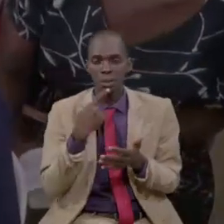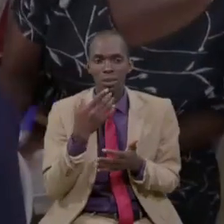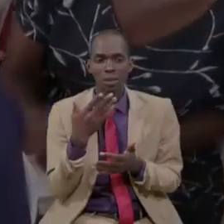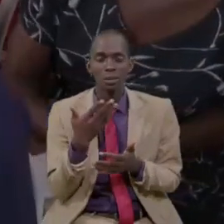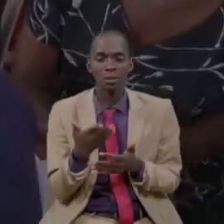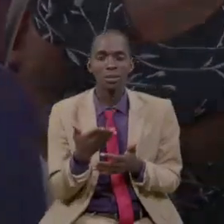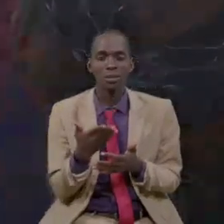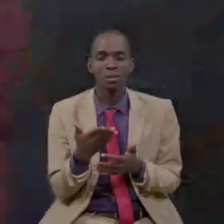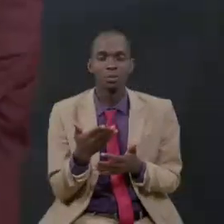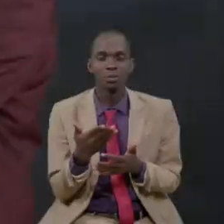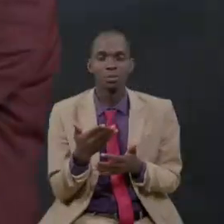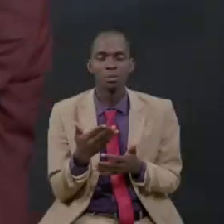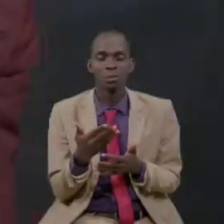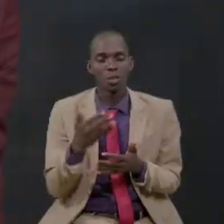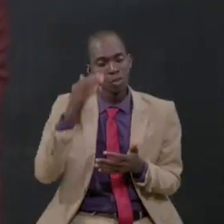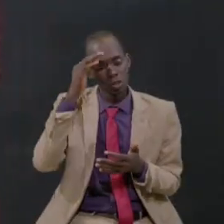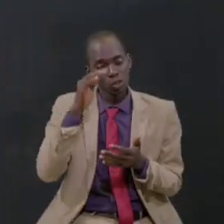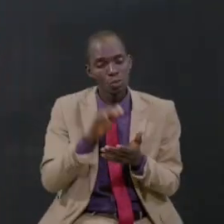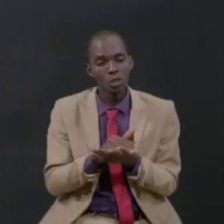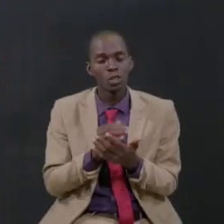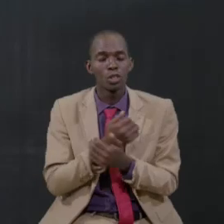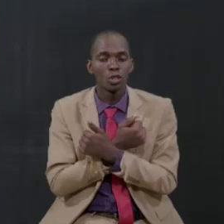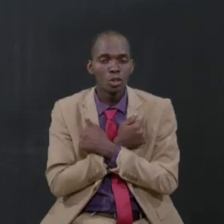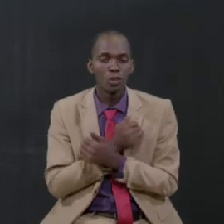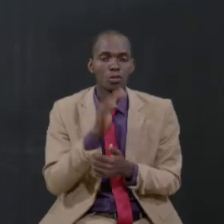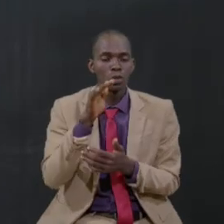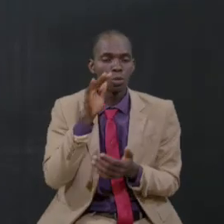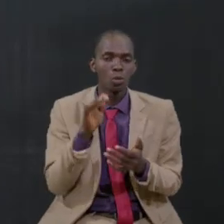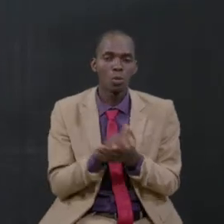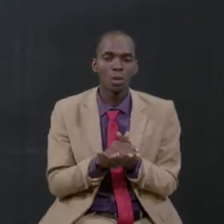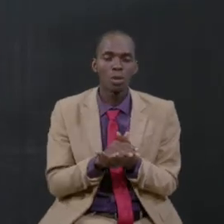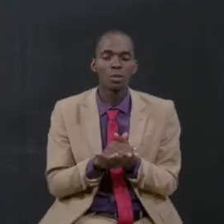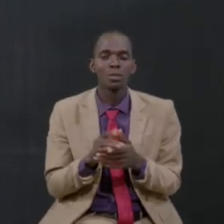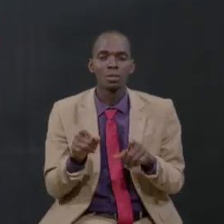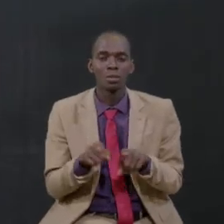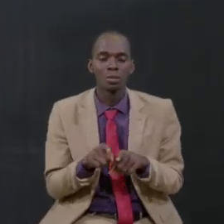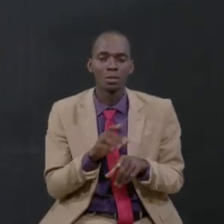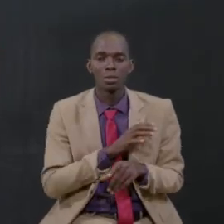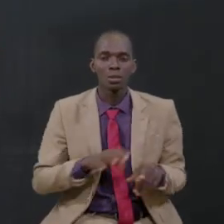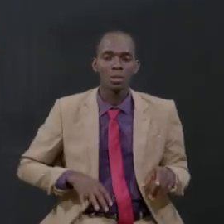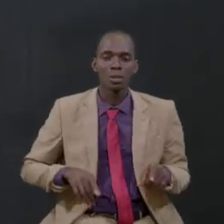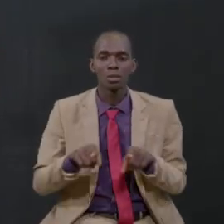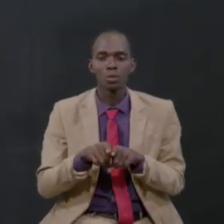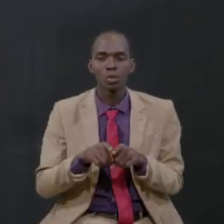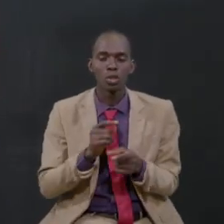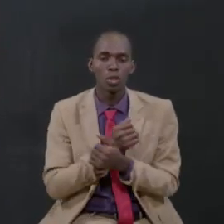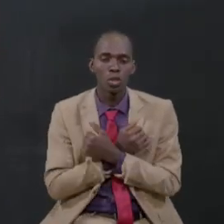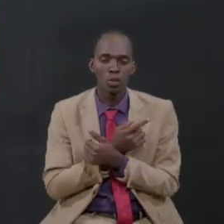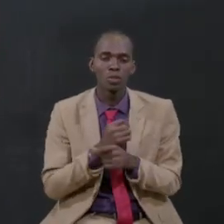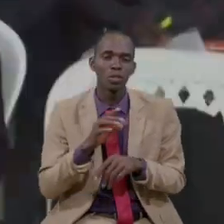love your wives even as Christ also loved the church.